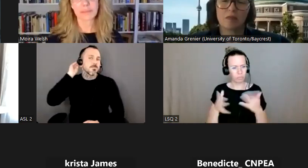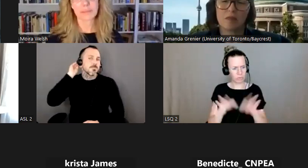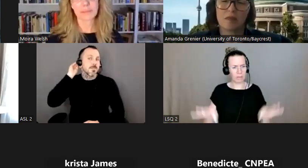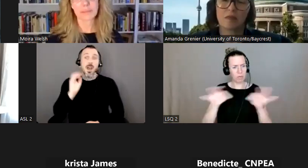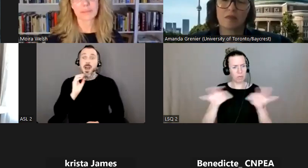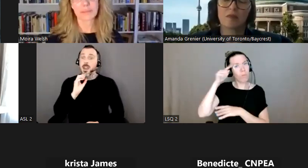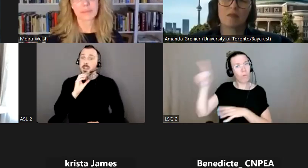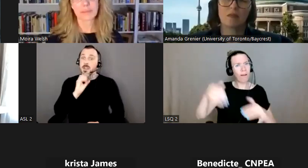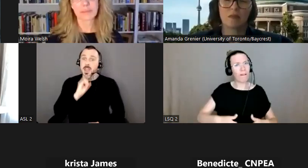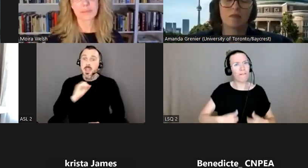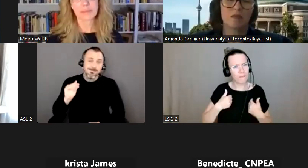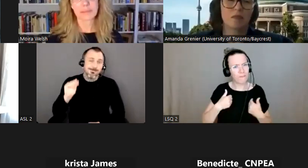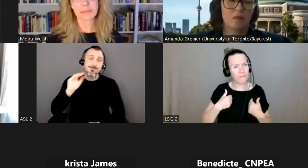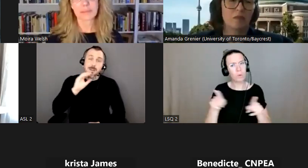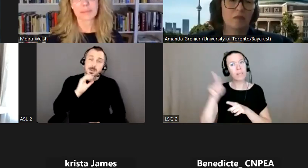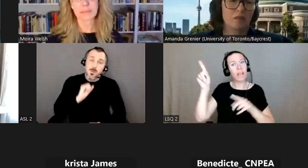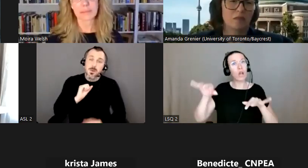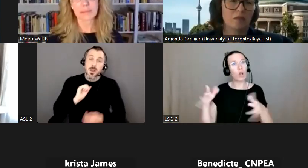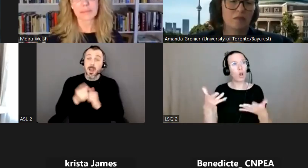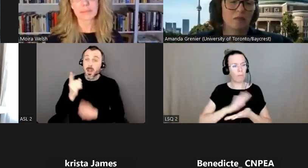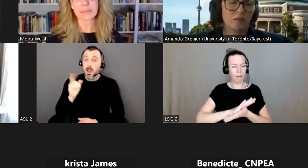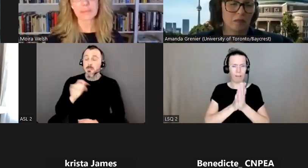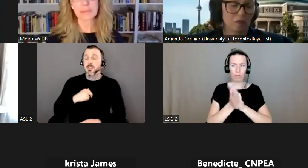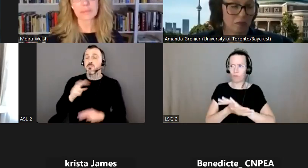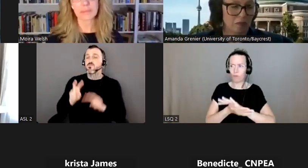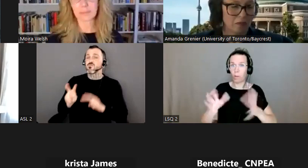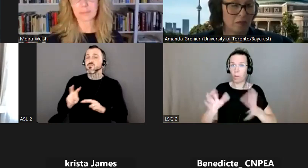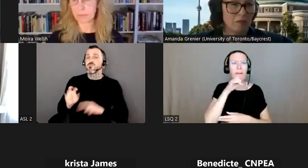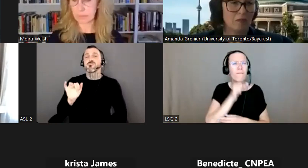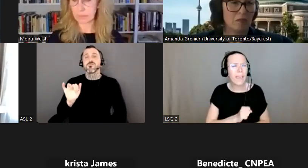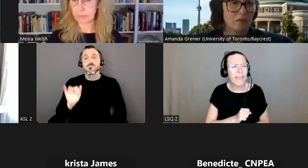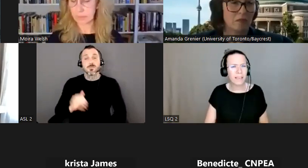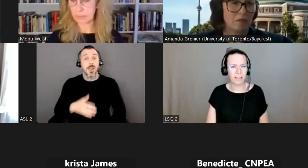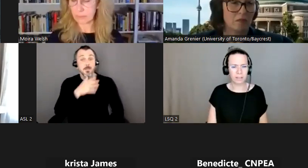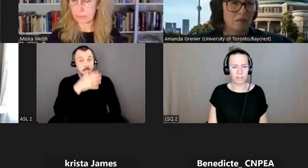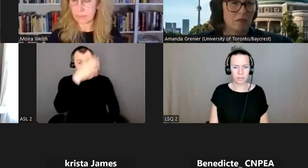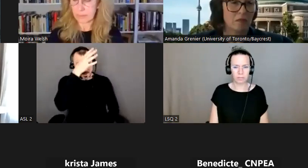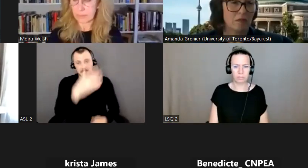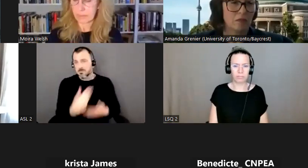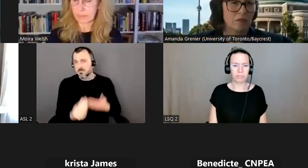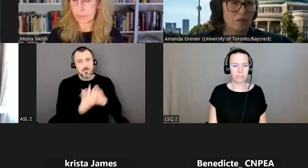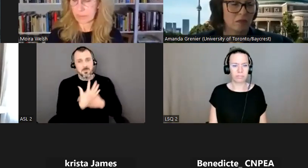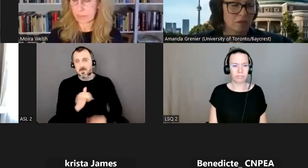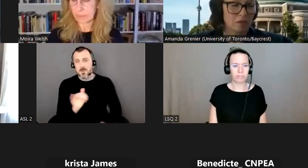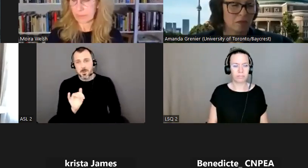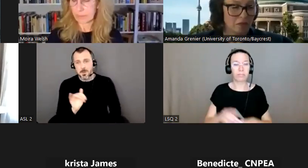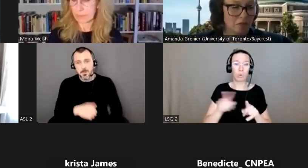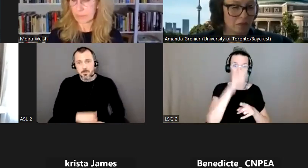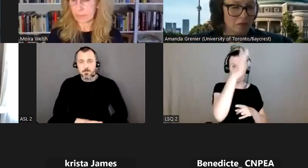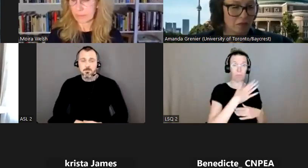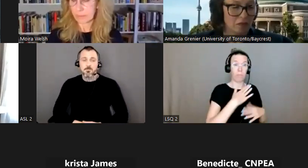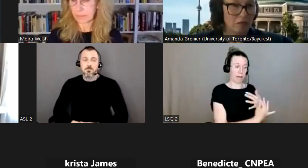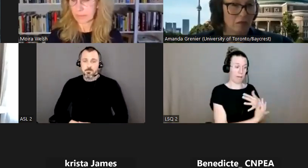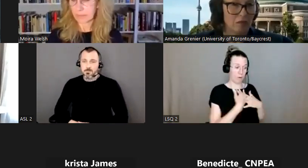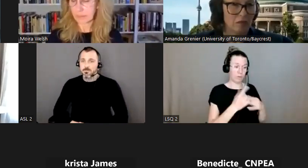And I think about that a lot. Of course, I'm influenced by my parents. My dad had a very difficult time